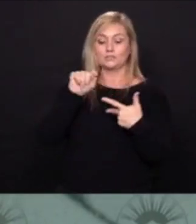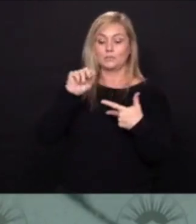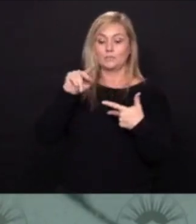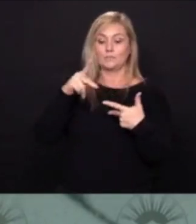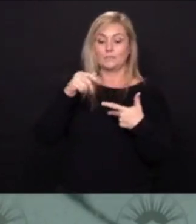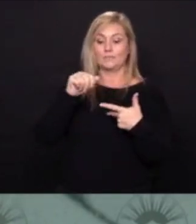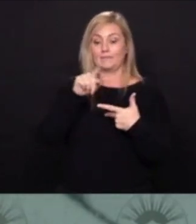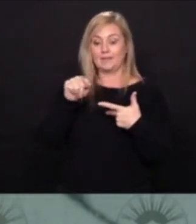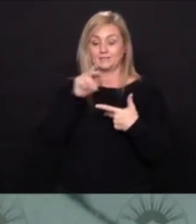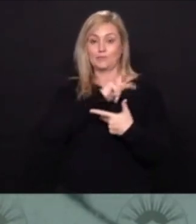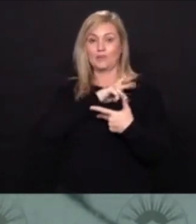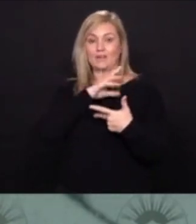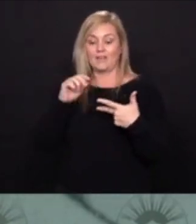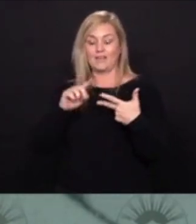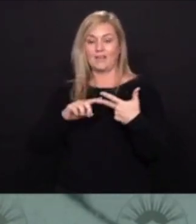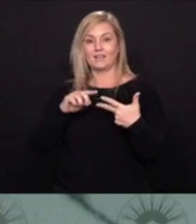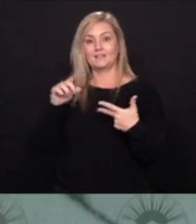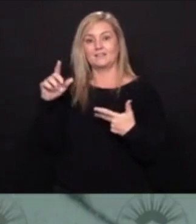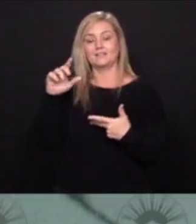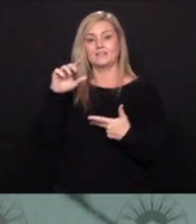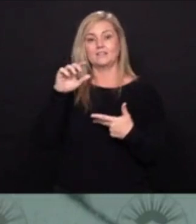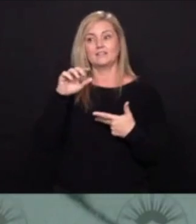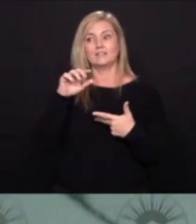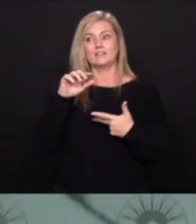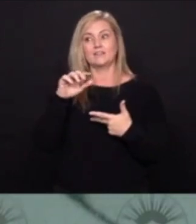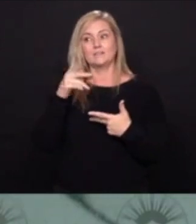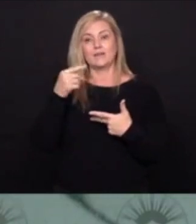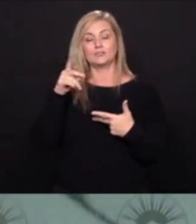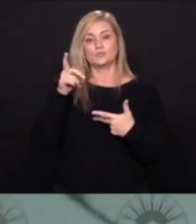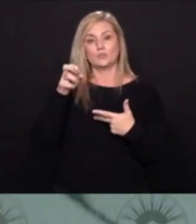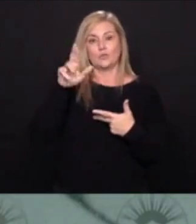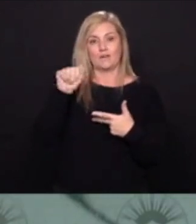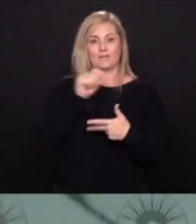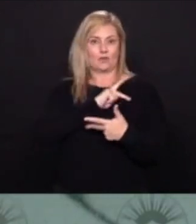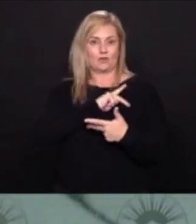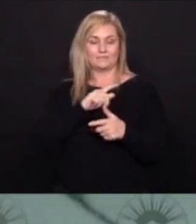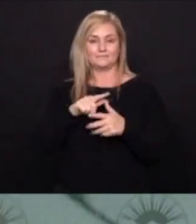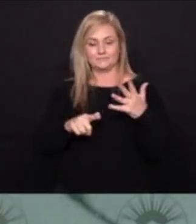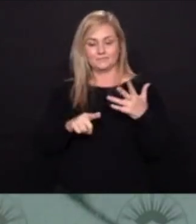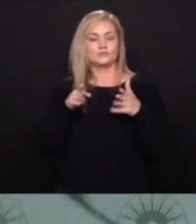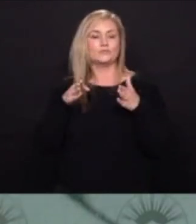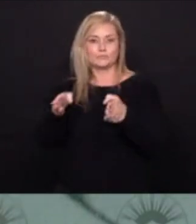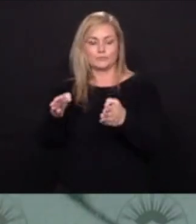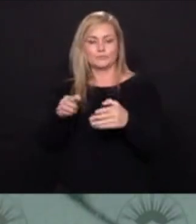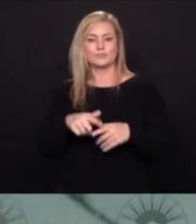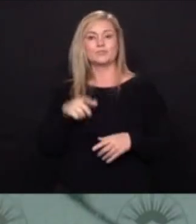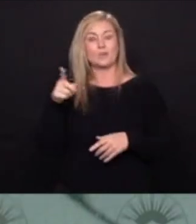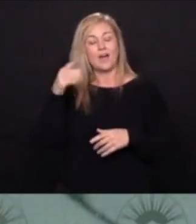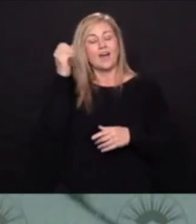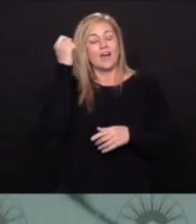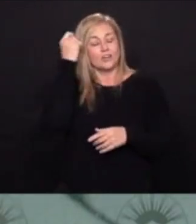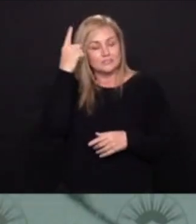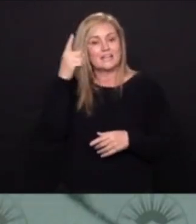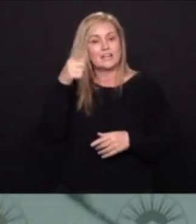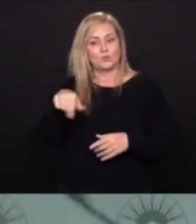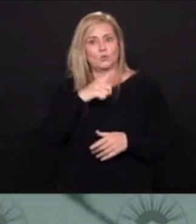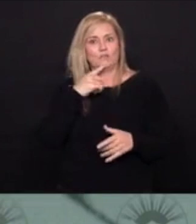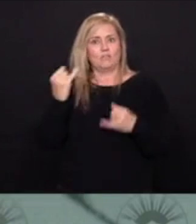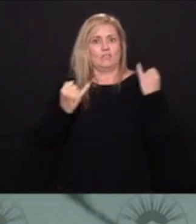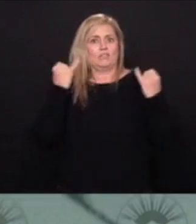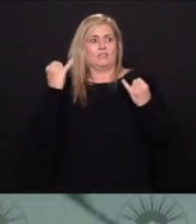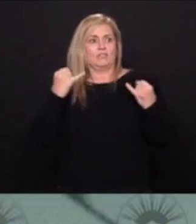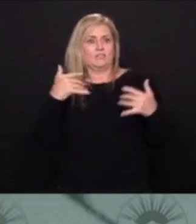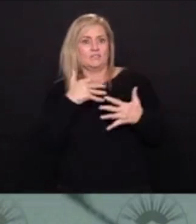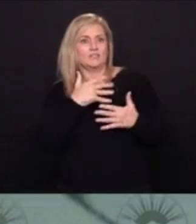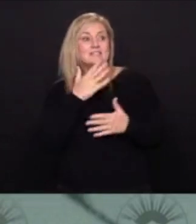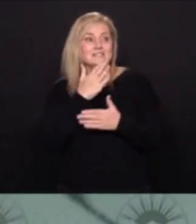acknowledge that this will be welcome news for many people in the encampments, but it will also cause anxiety and hesitation